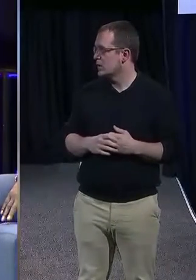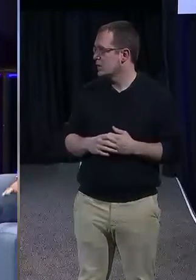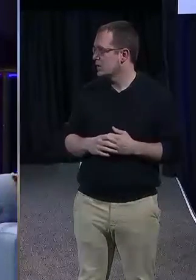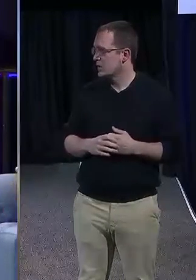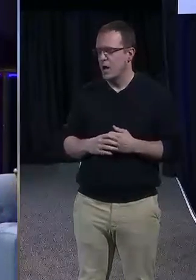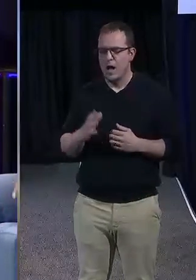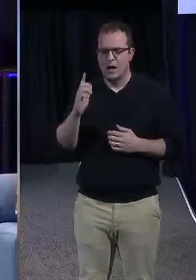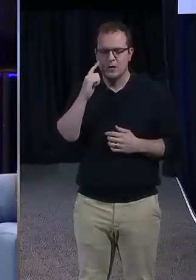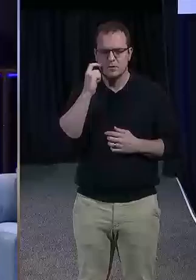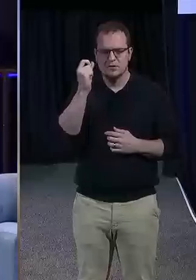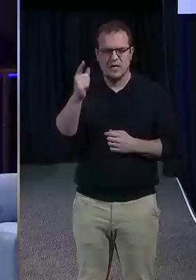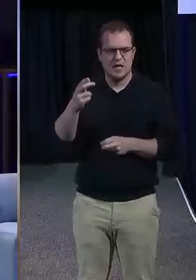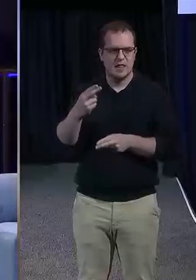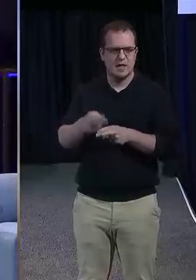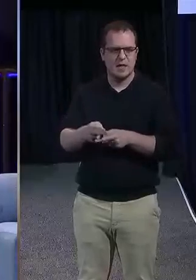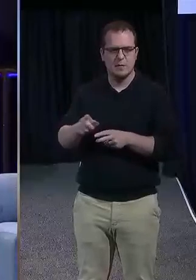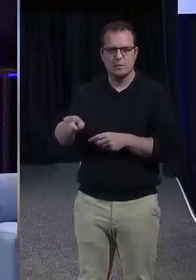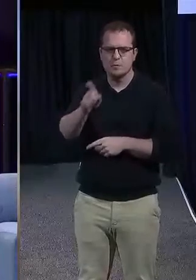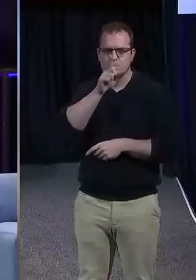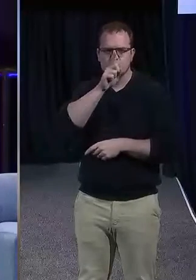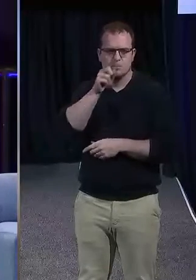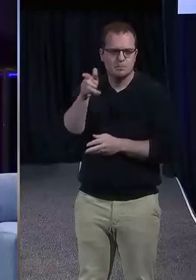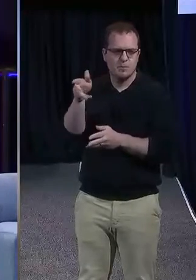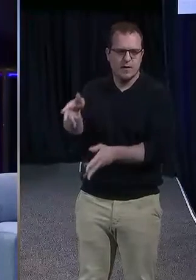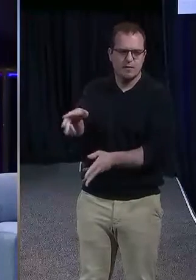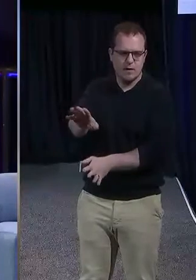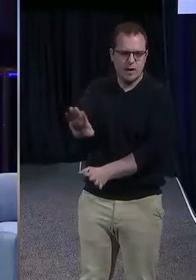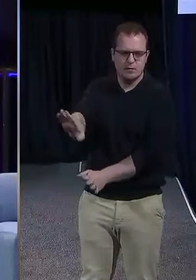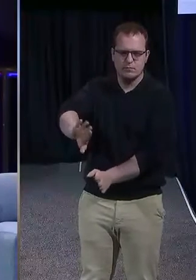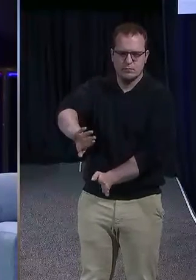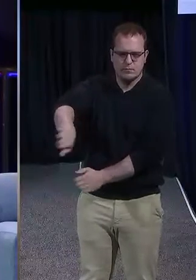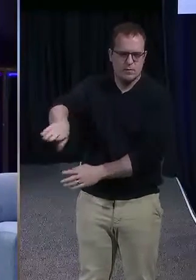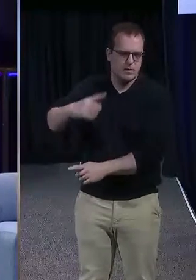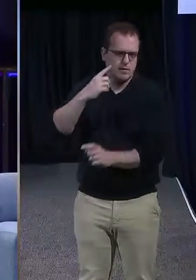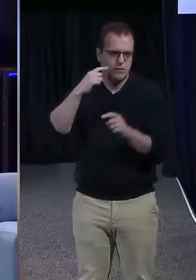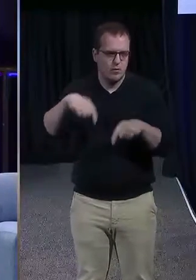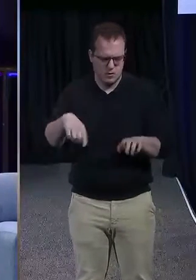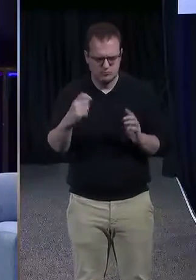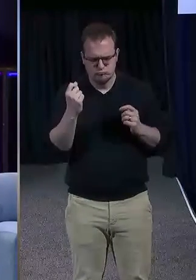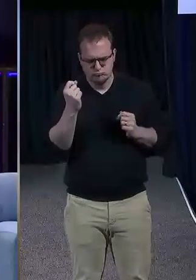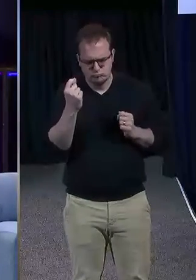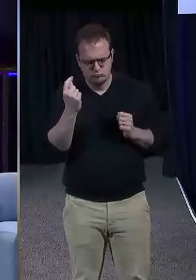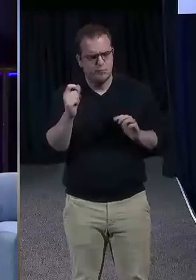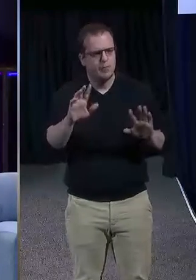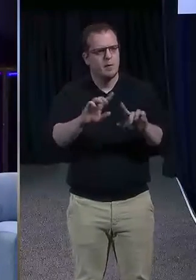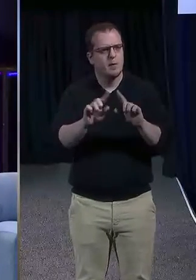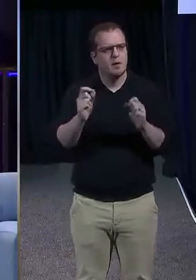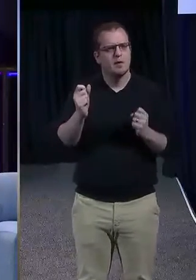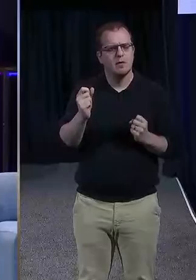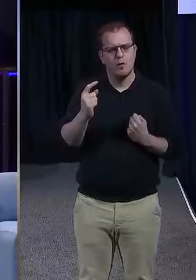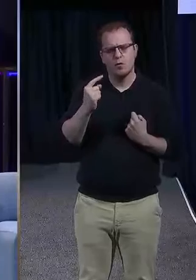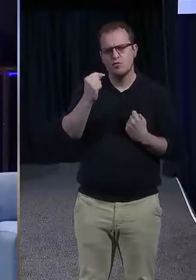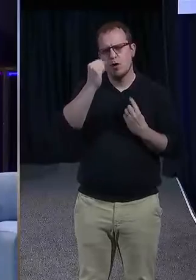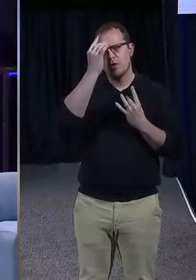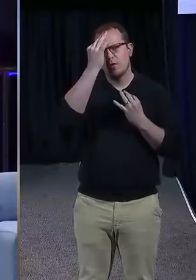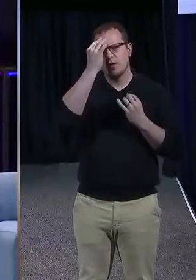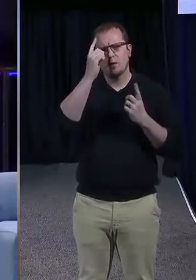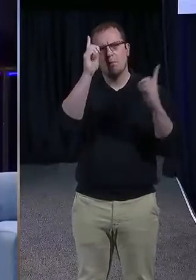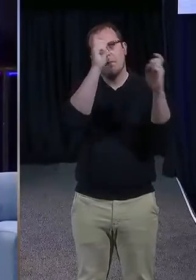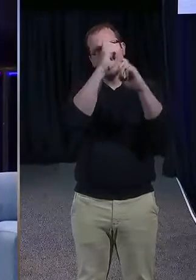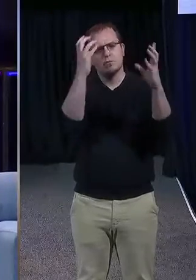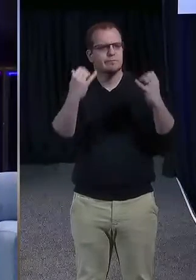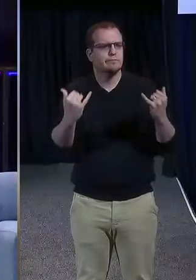of the plaintiffs and the other parts of this. But when we think about where we are